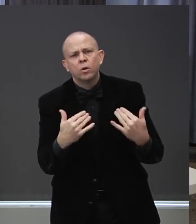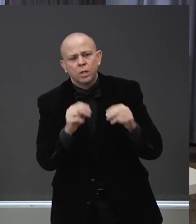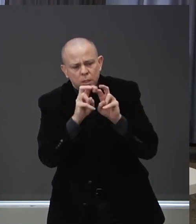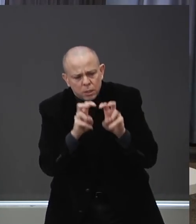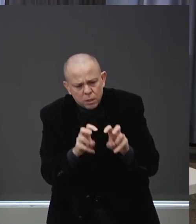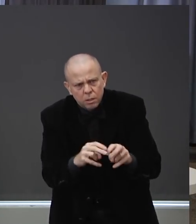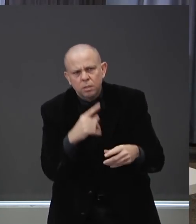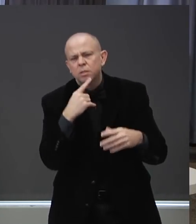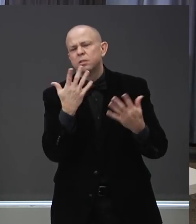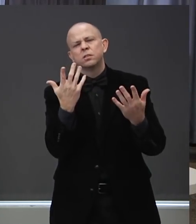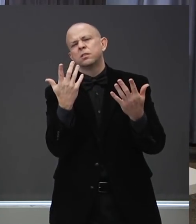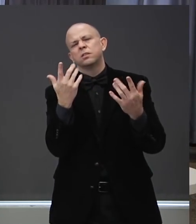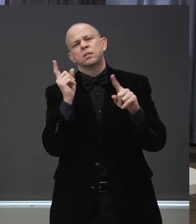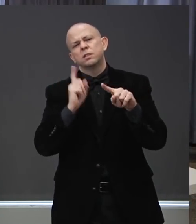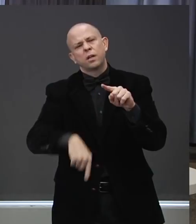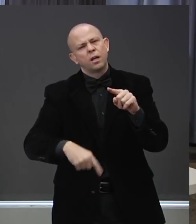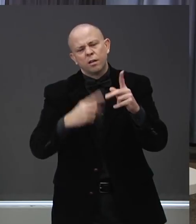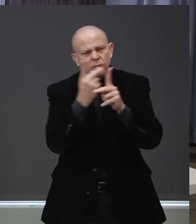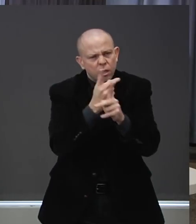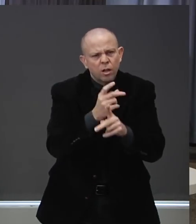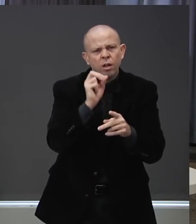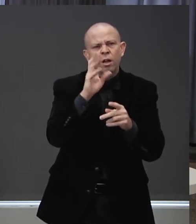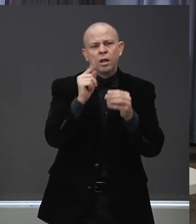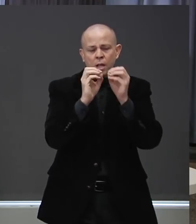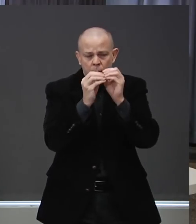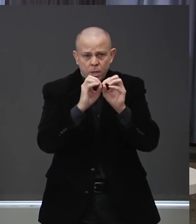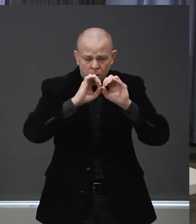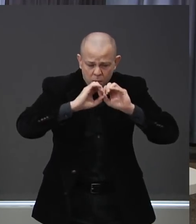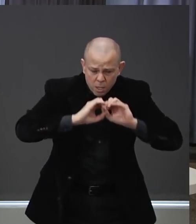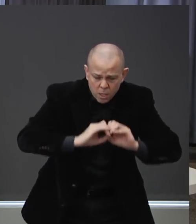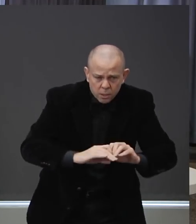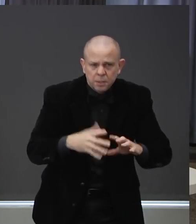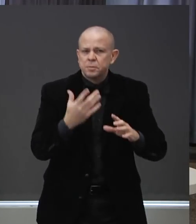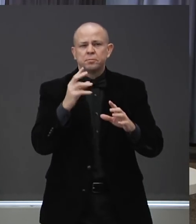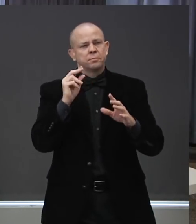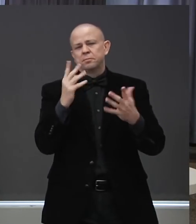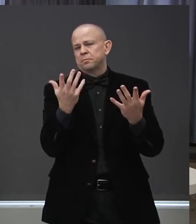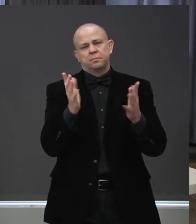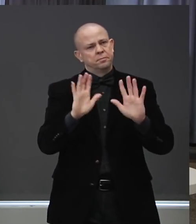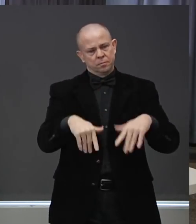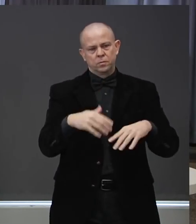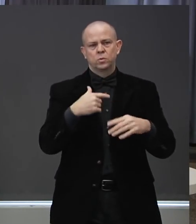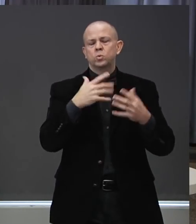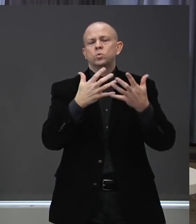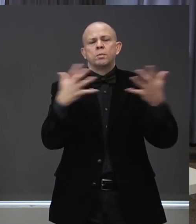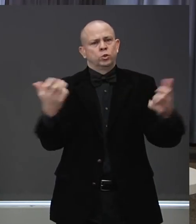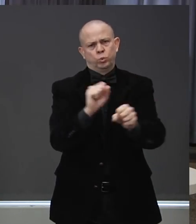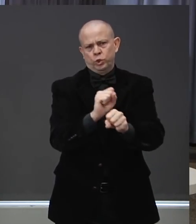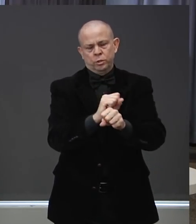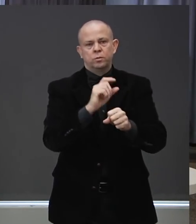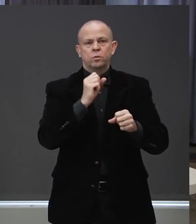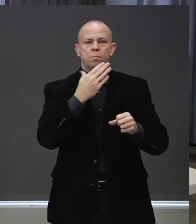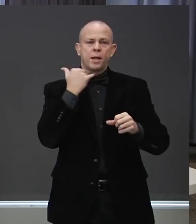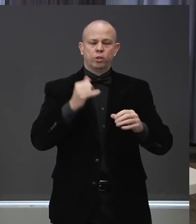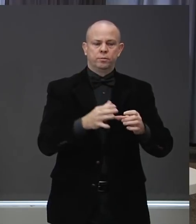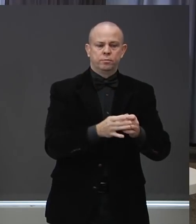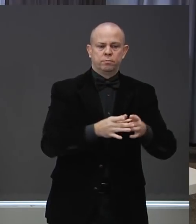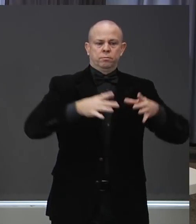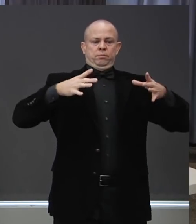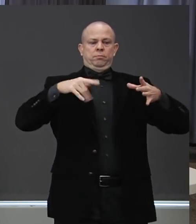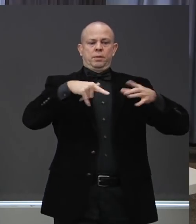numbers, or to even ask local public health to do it at that level. The second reason is that schools